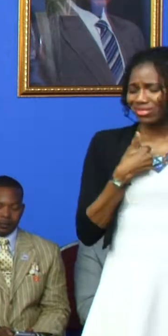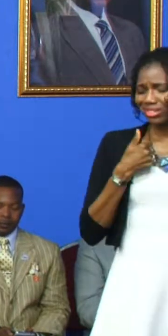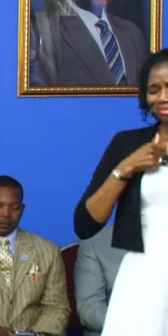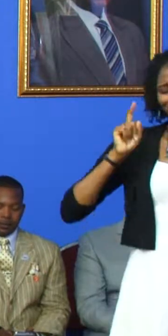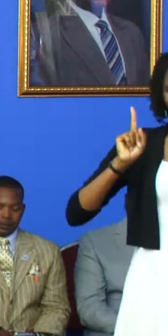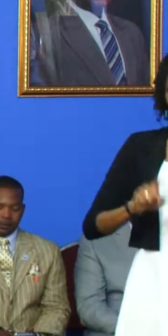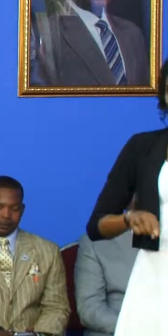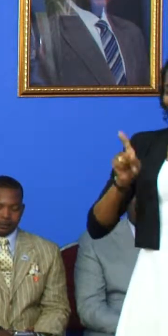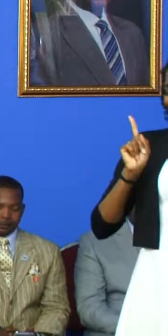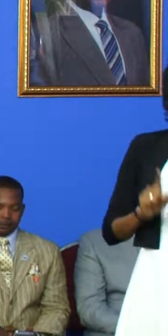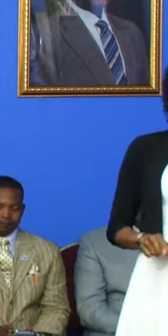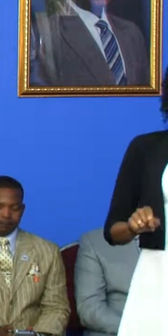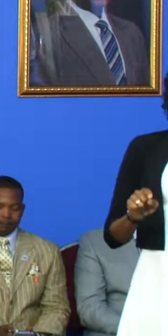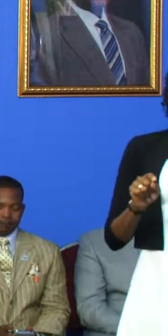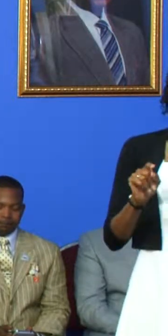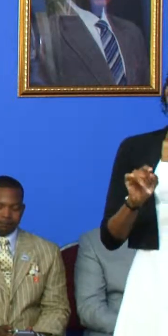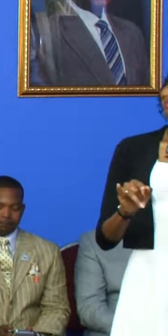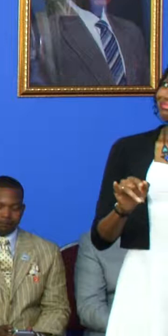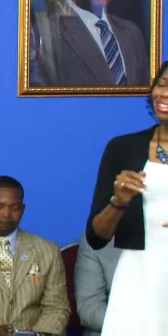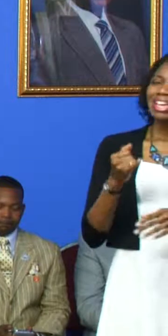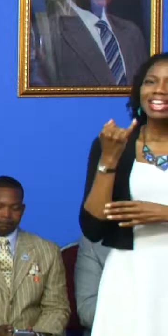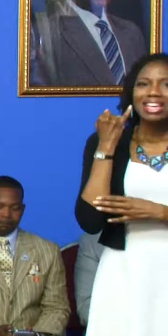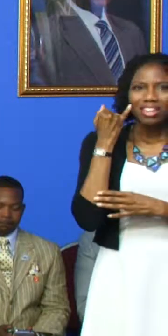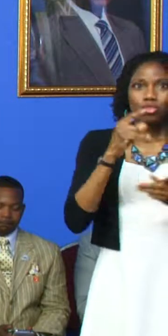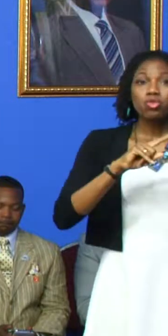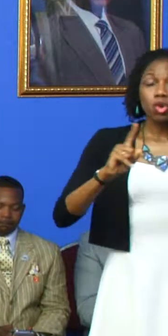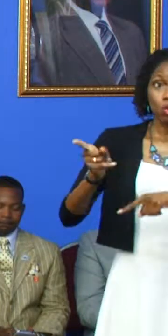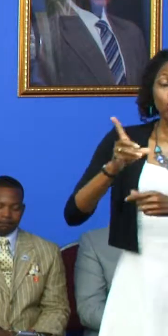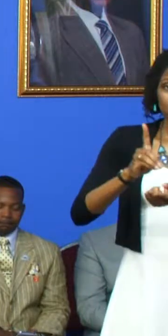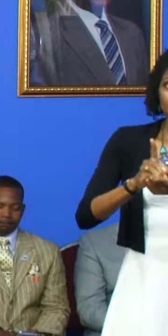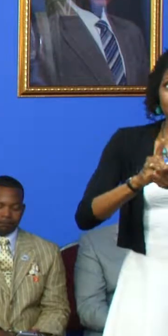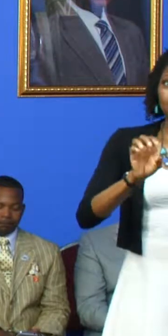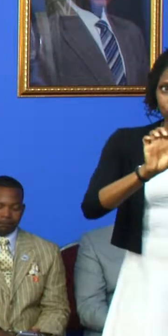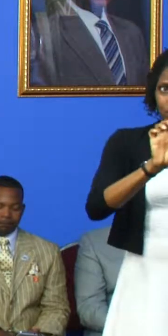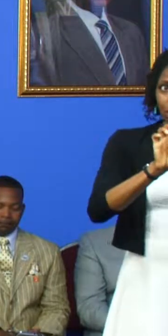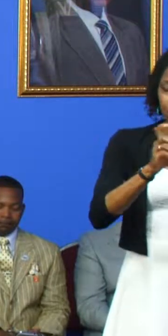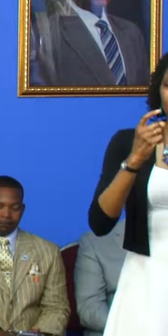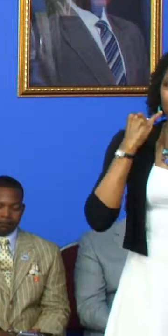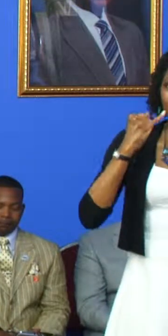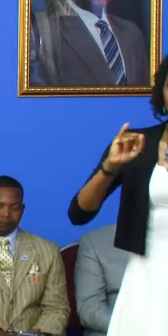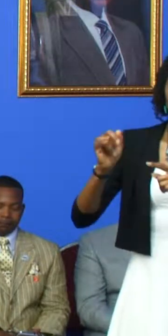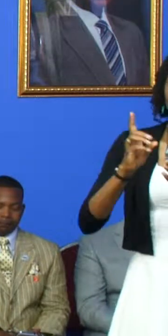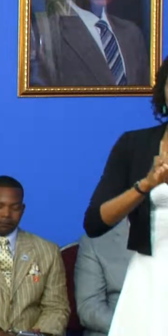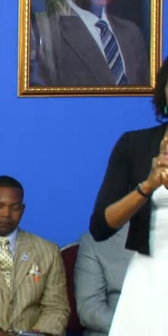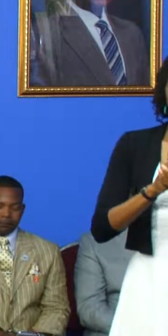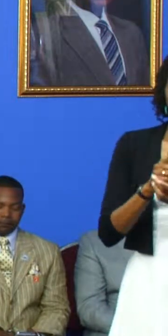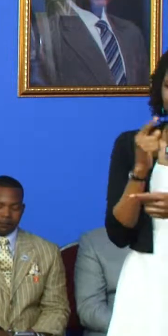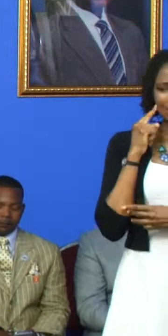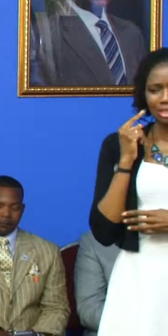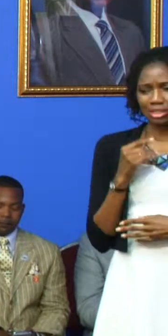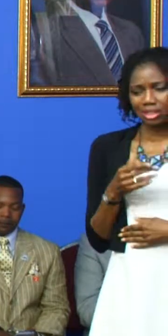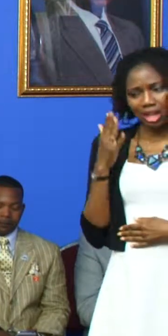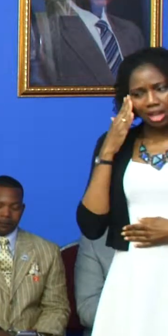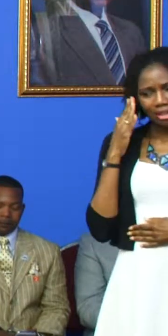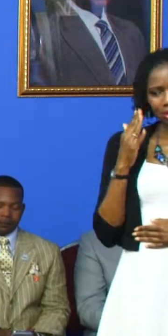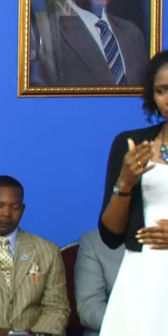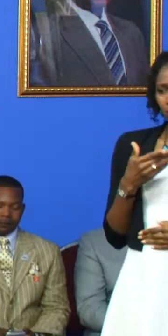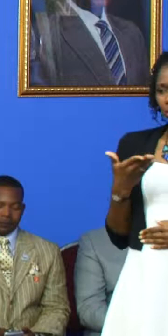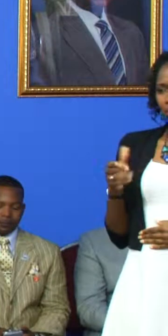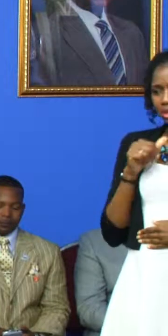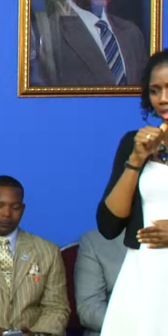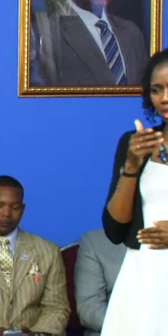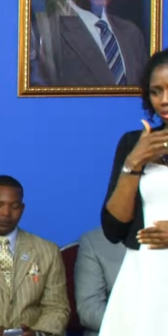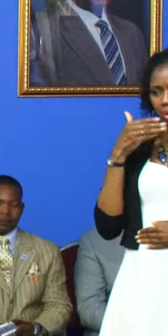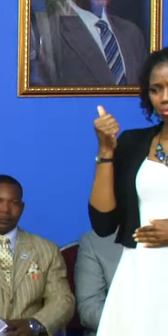progress. If you go to the doctor expecting things are not going to get better,